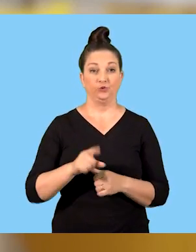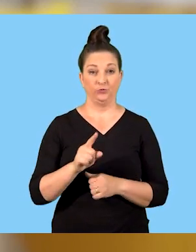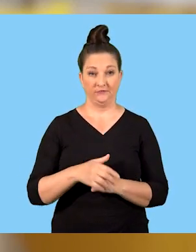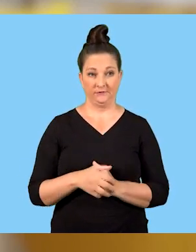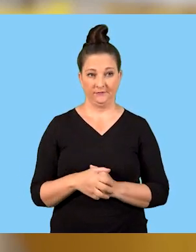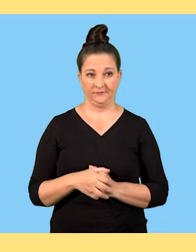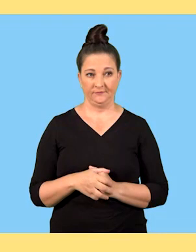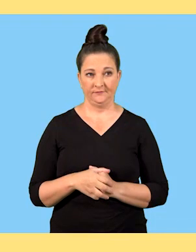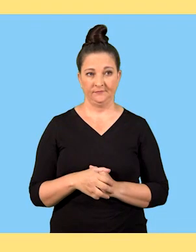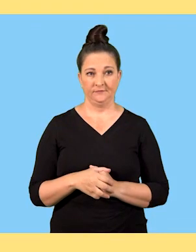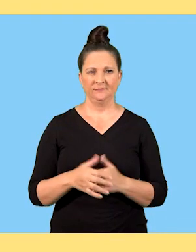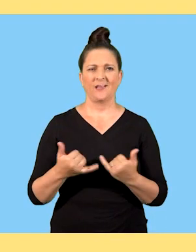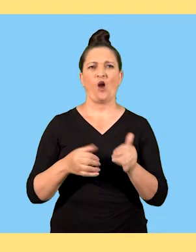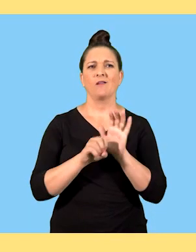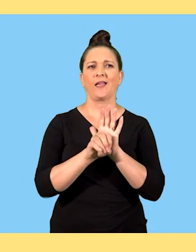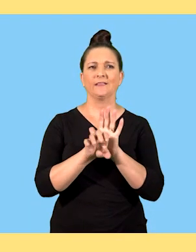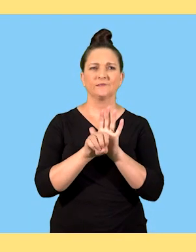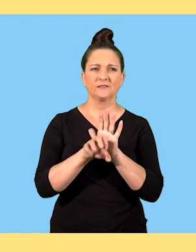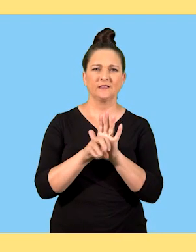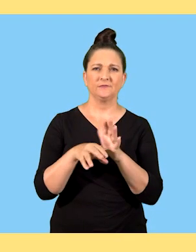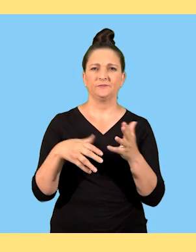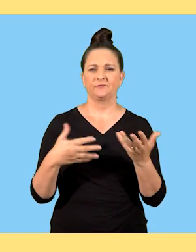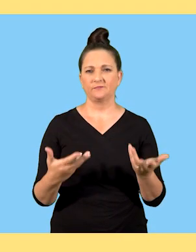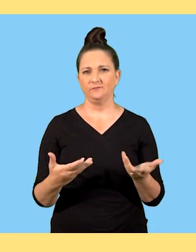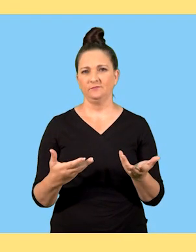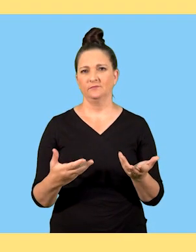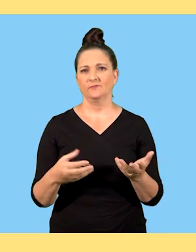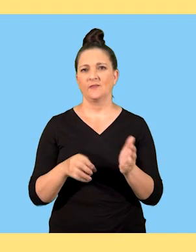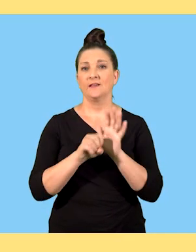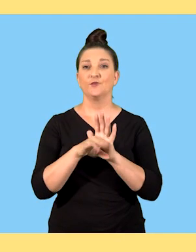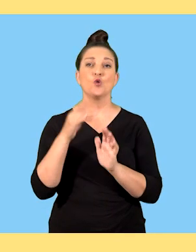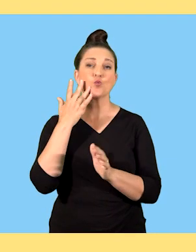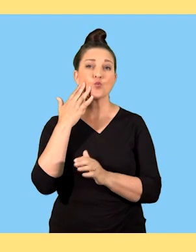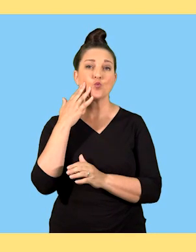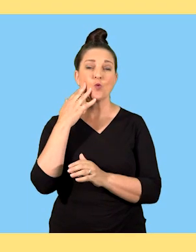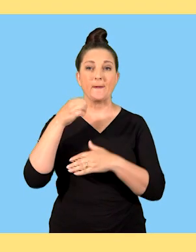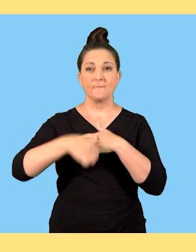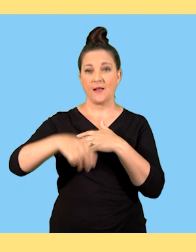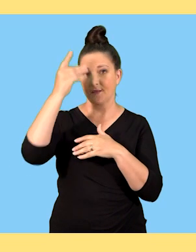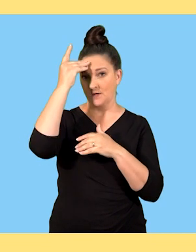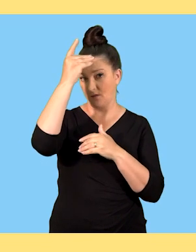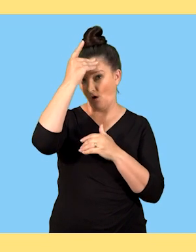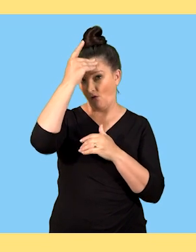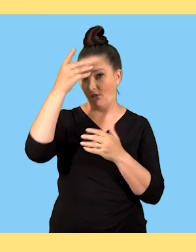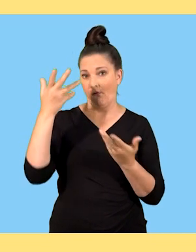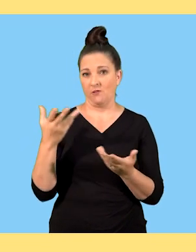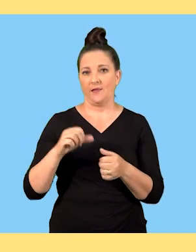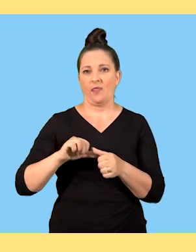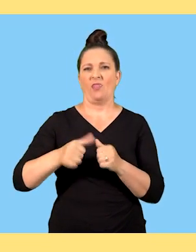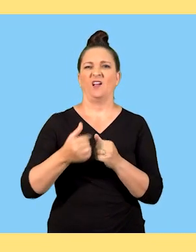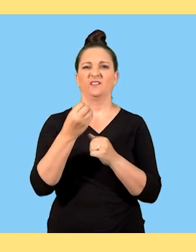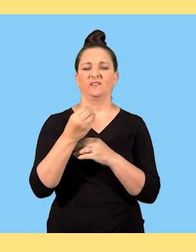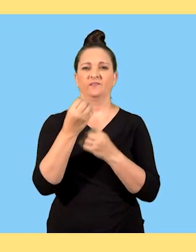The next one is advertising, and it reads, advertising for the month of March in the next financial